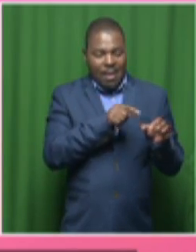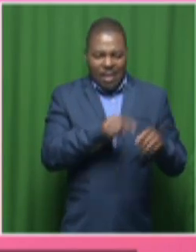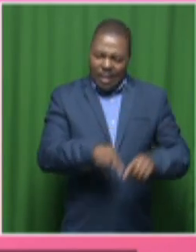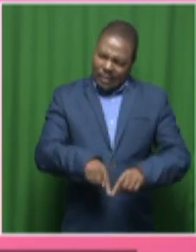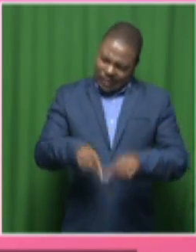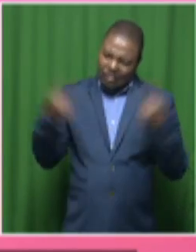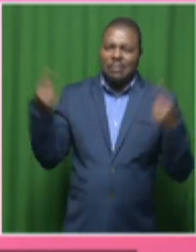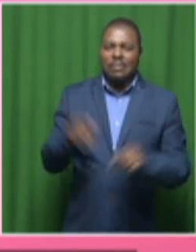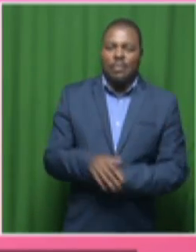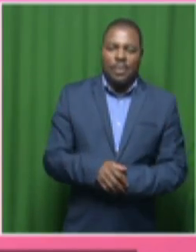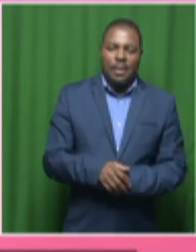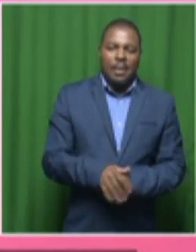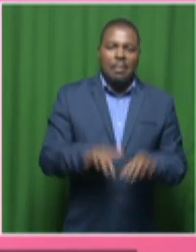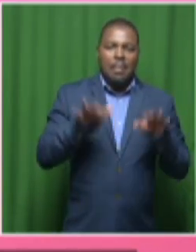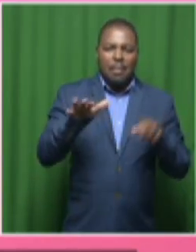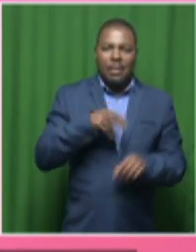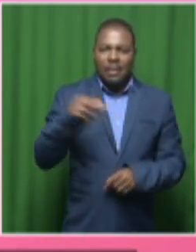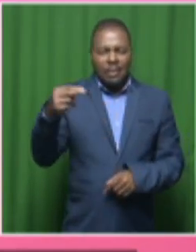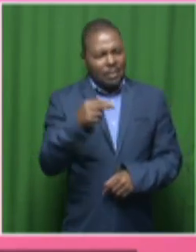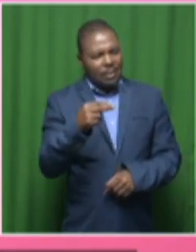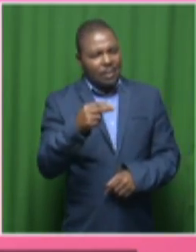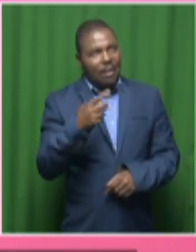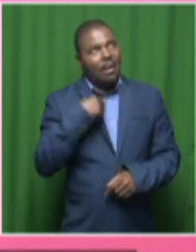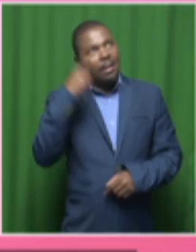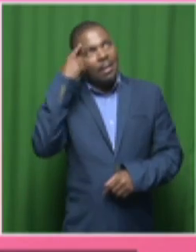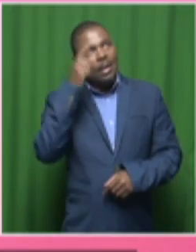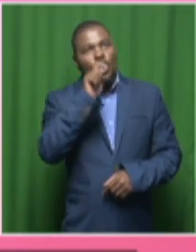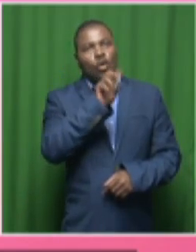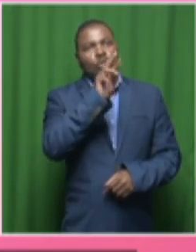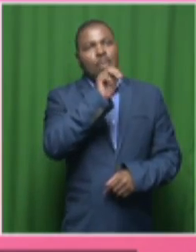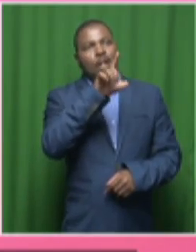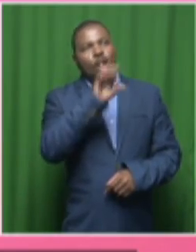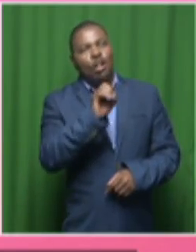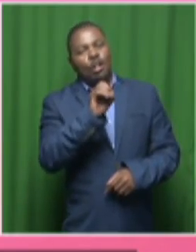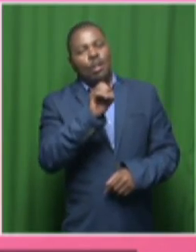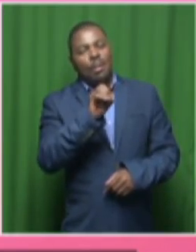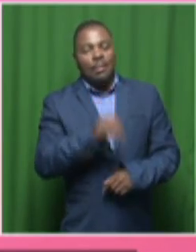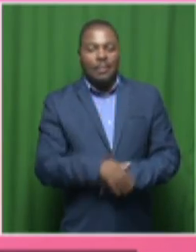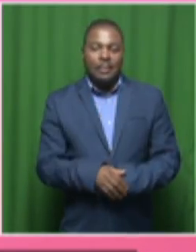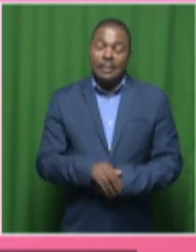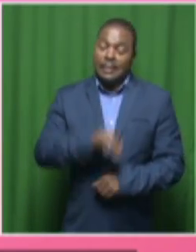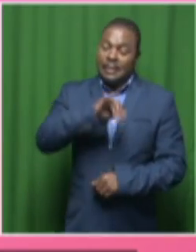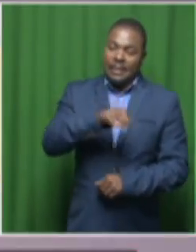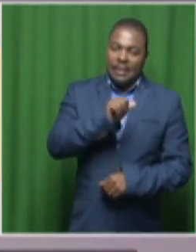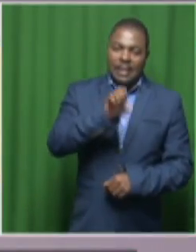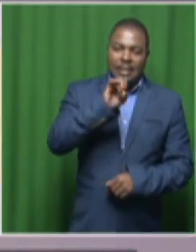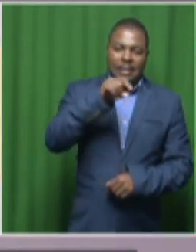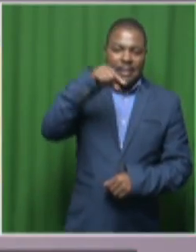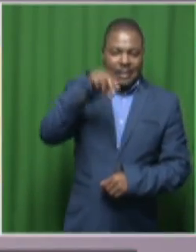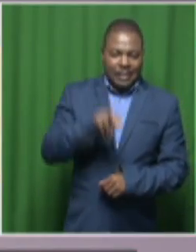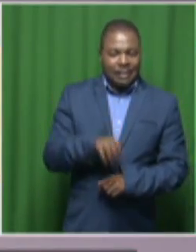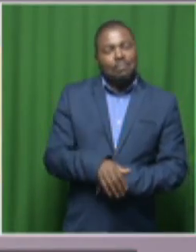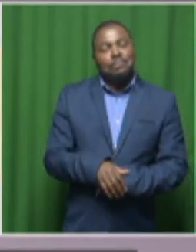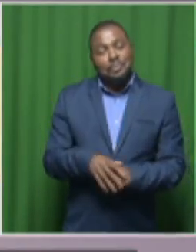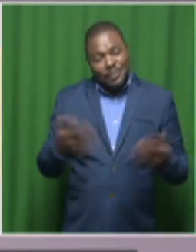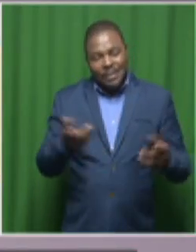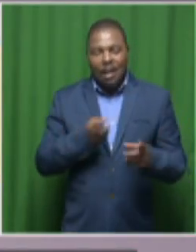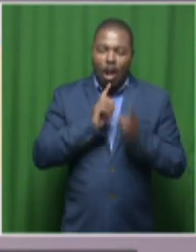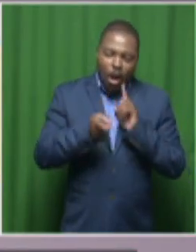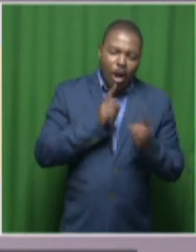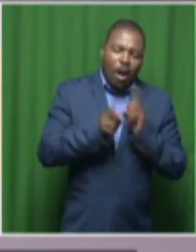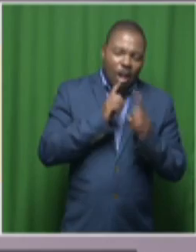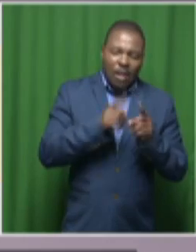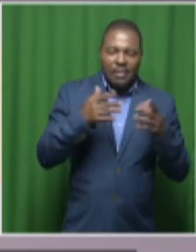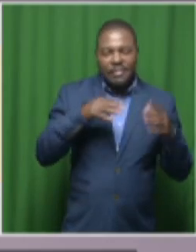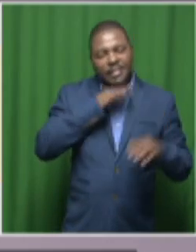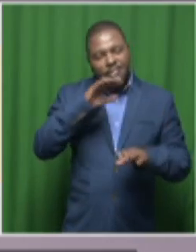People, when they see Jazziq, they just scream out Tumelo. Okay. You know. All right, Jazziq, lovely chatting to you, man. Enough with the talking. We just want to hear